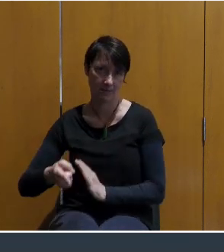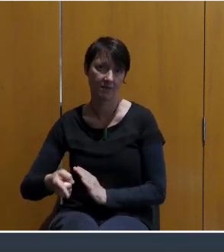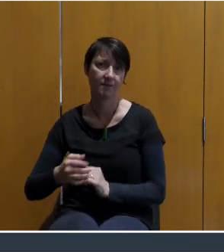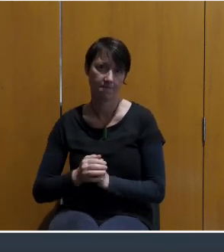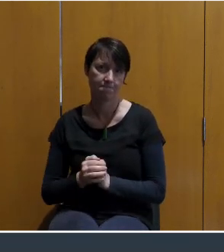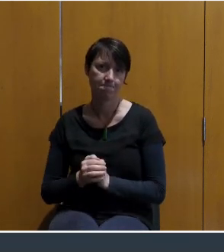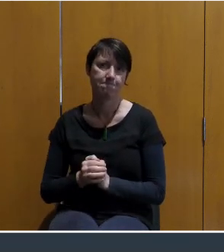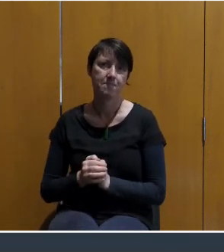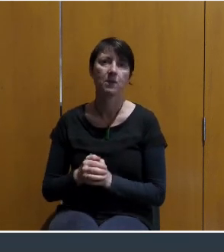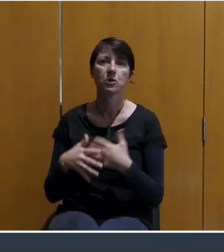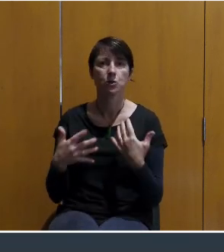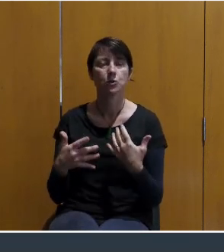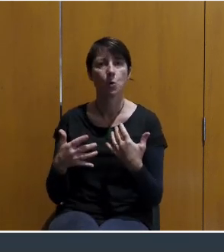signage placement for